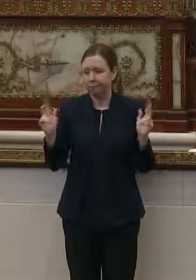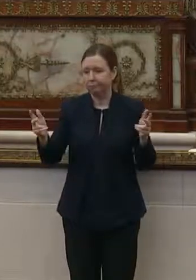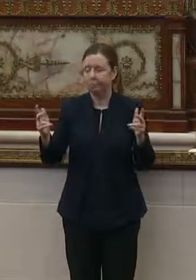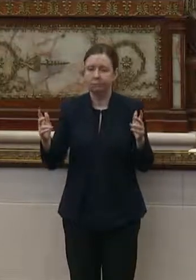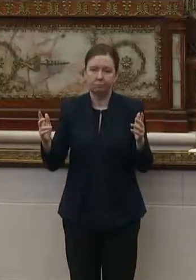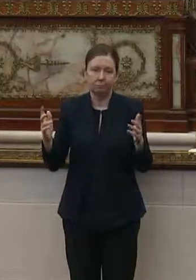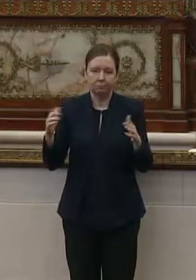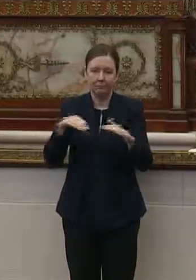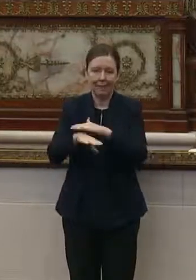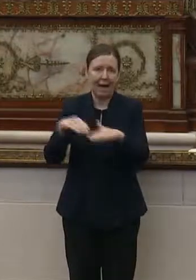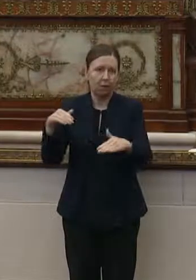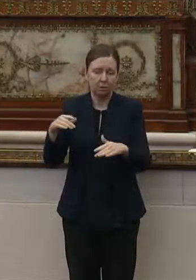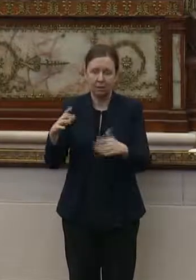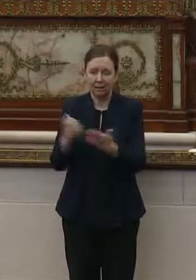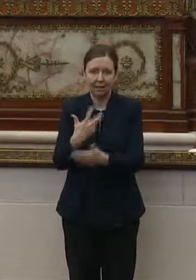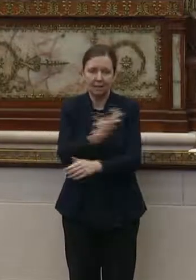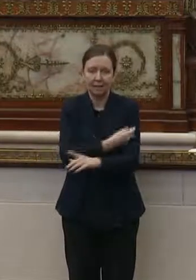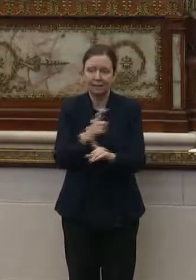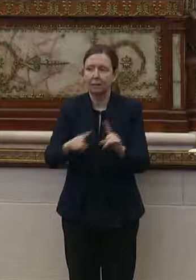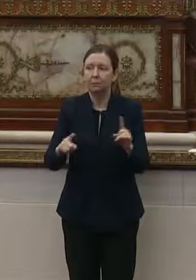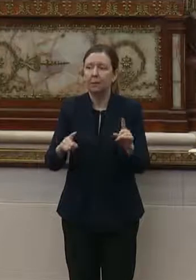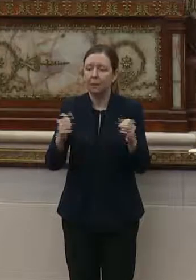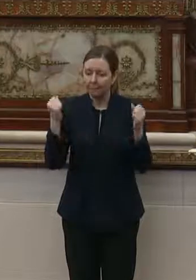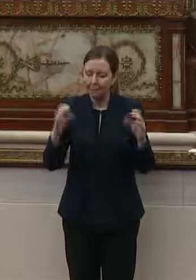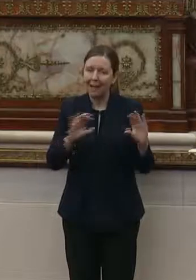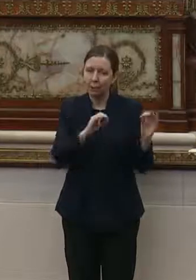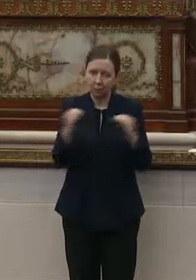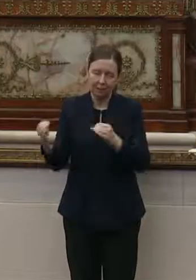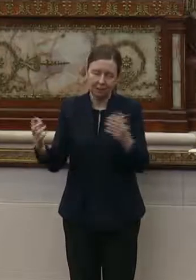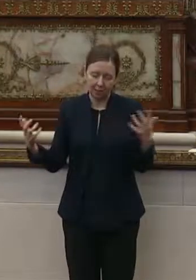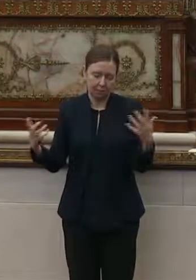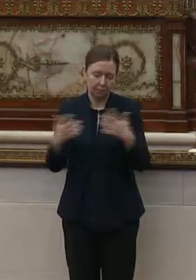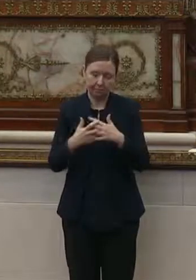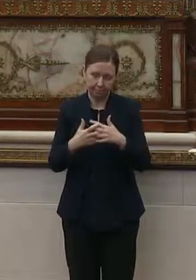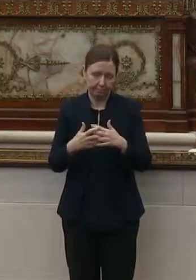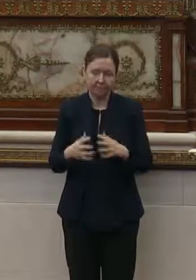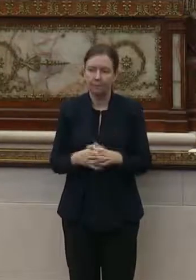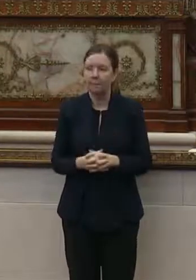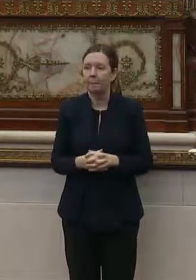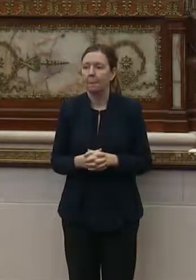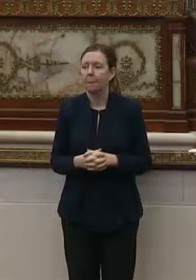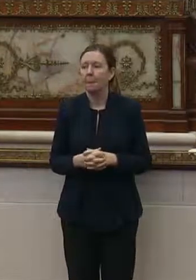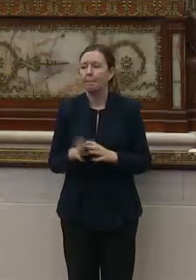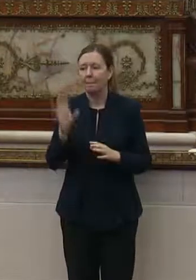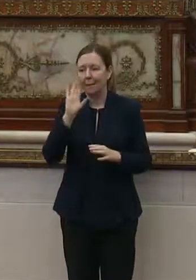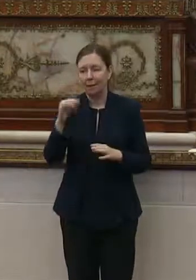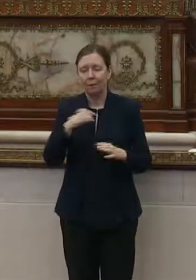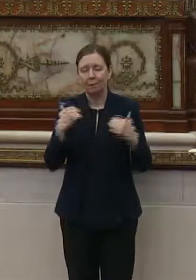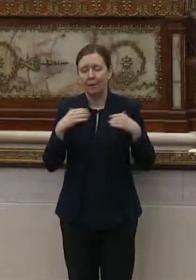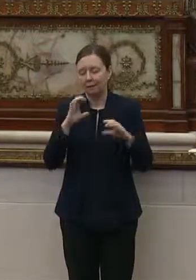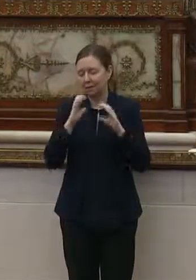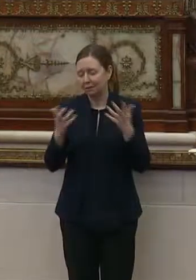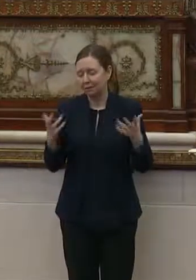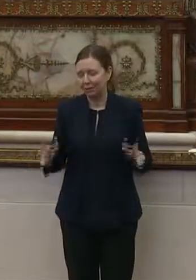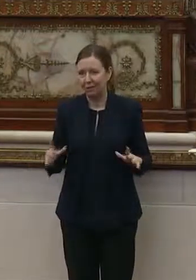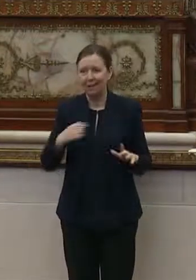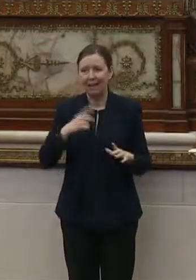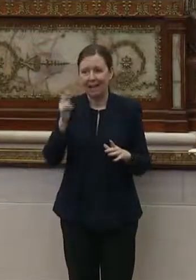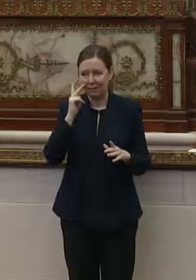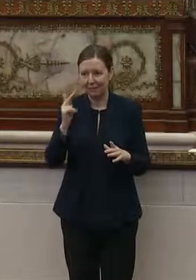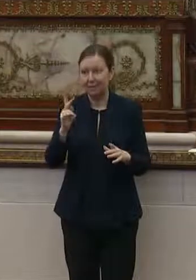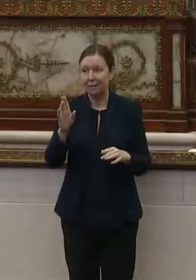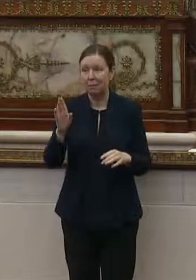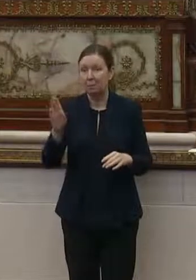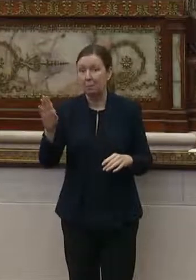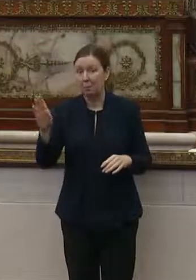their vaccine. But it'll be a patchwork of many organizations running them. And I know we've had this conversation, Dr. Farley, because I've seen